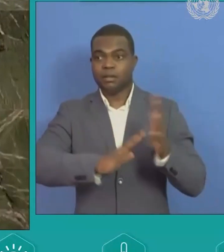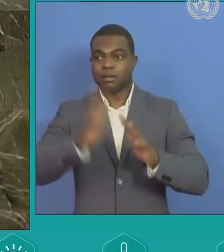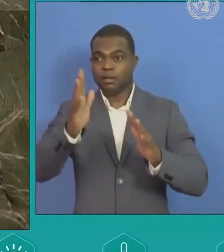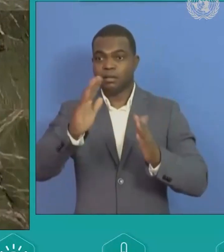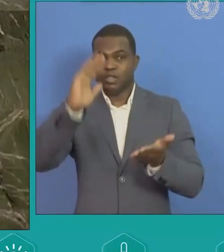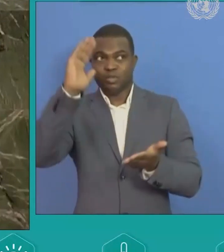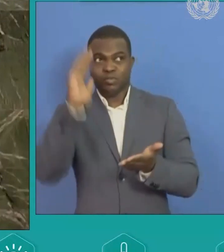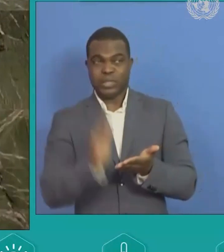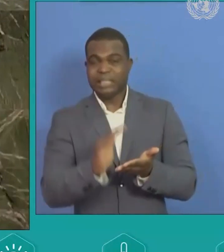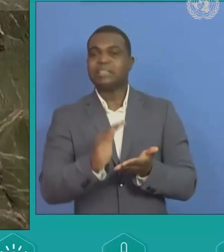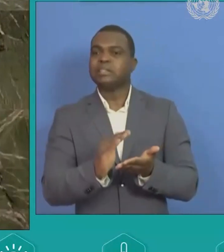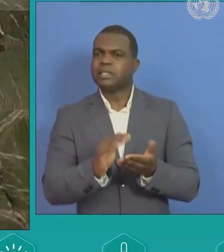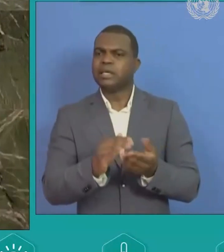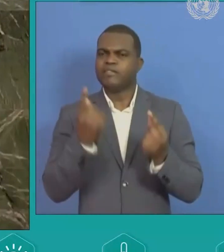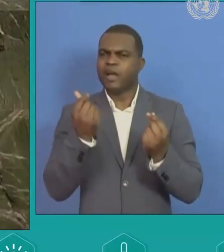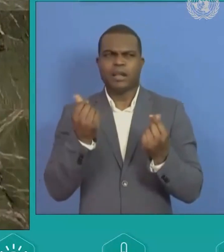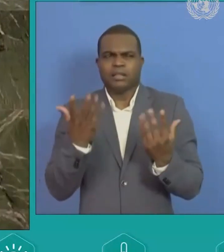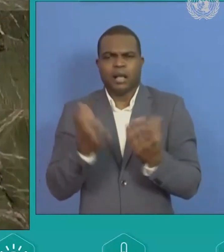development finance.